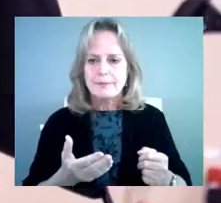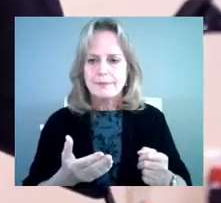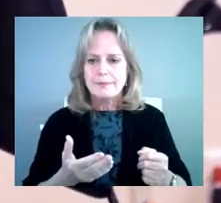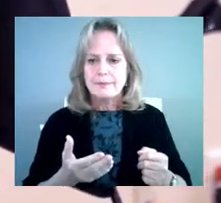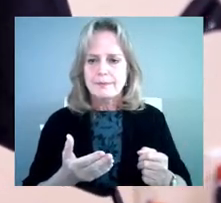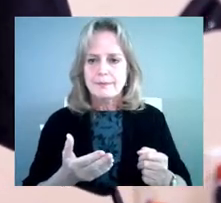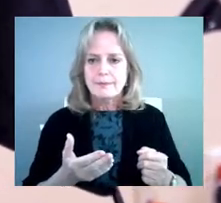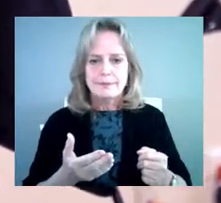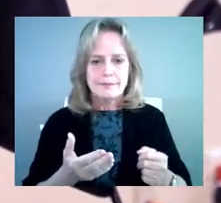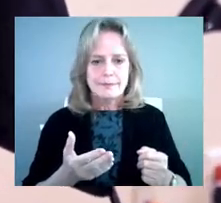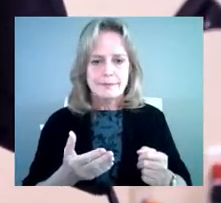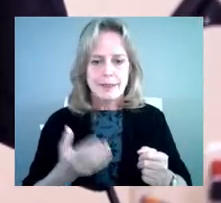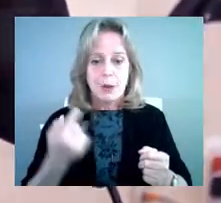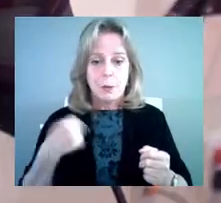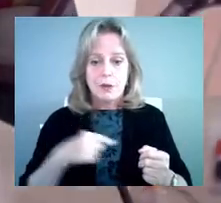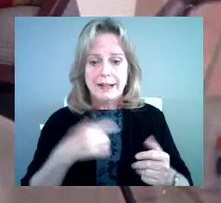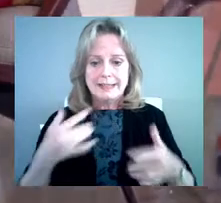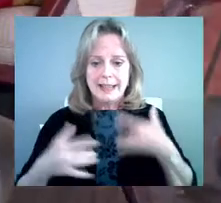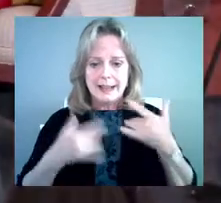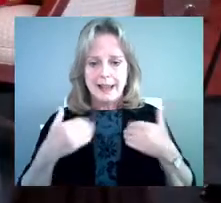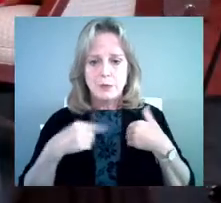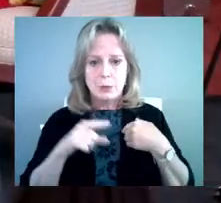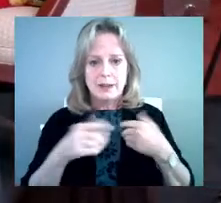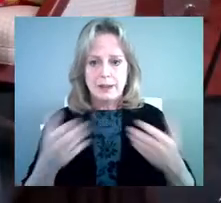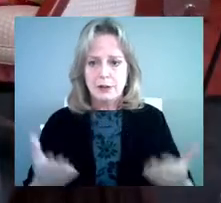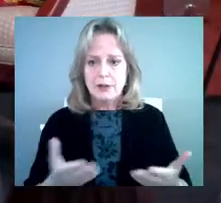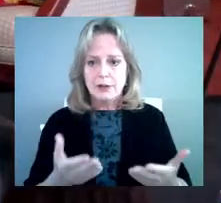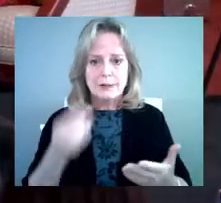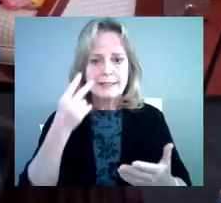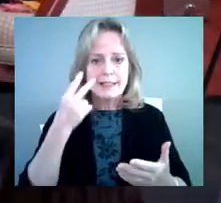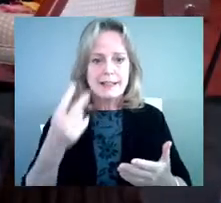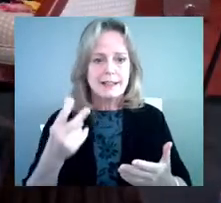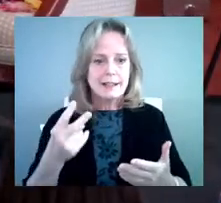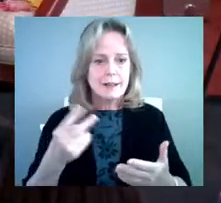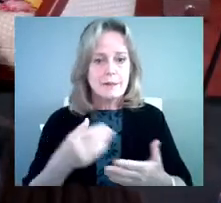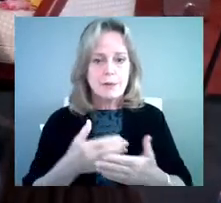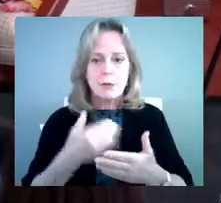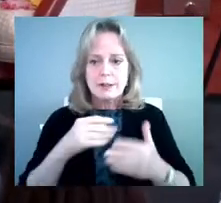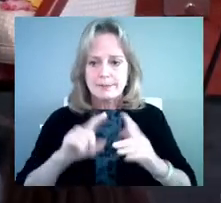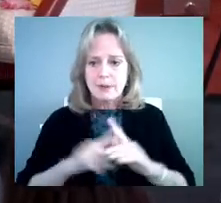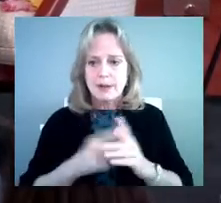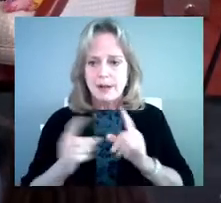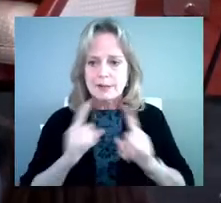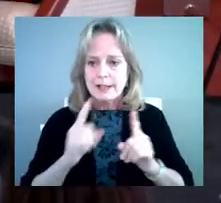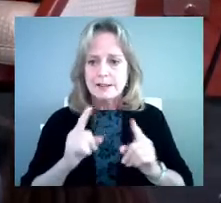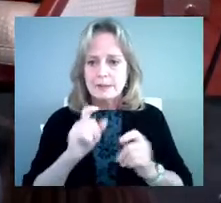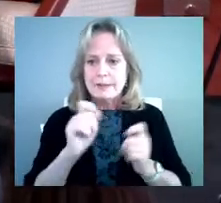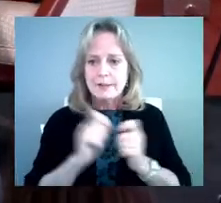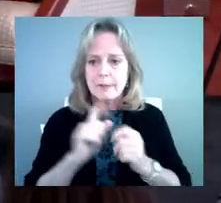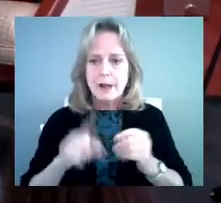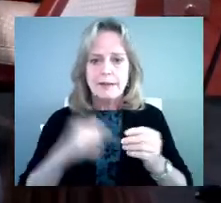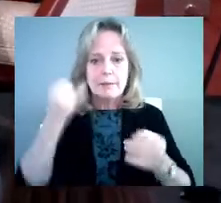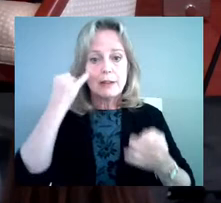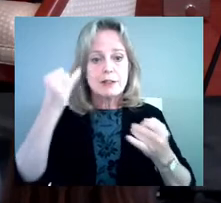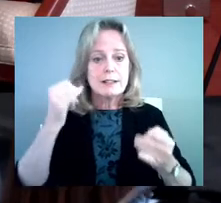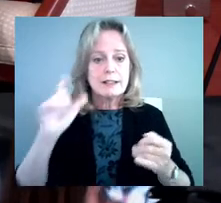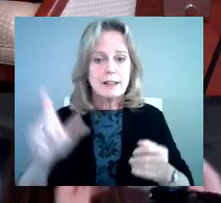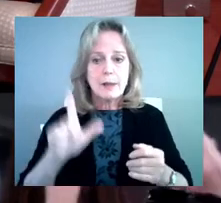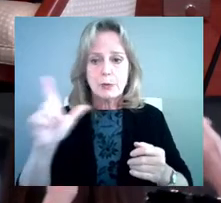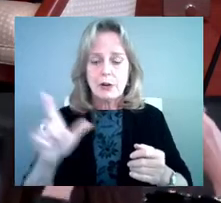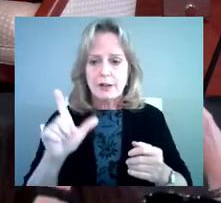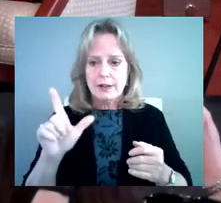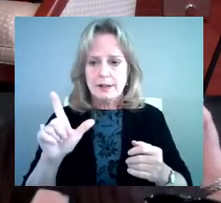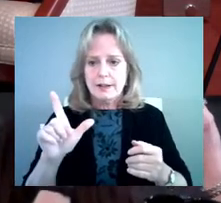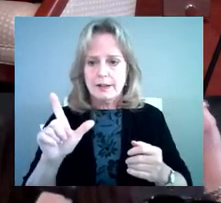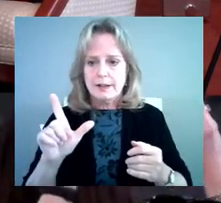Okay. We are excited to have you here, as you can tell. Now, before we go into our conversation specifically about the Imagination Library, tell